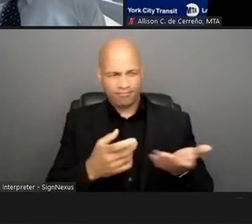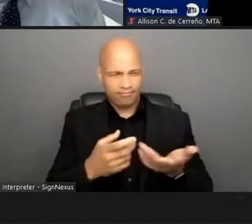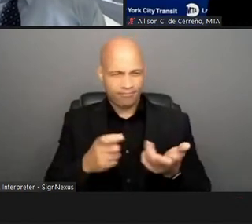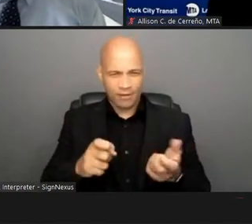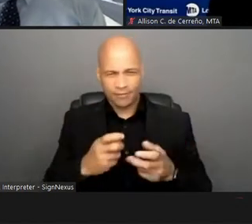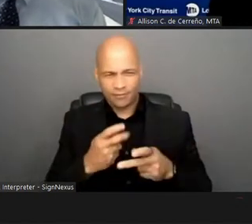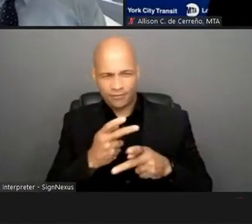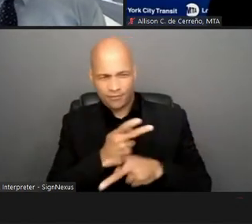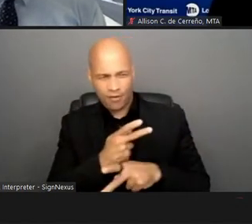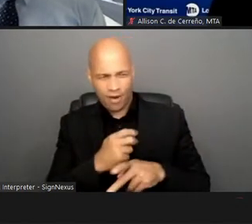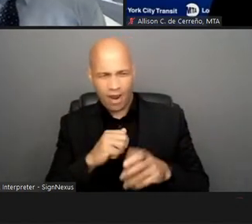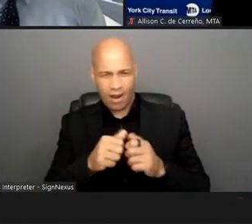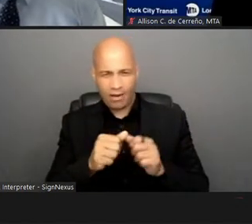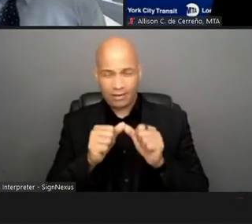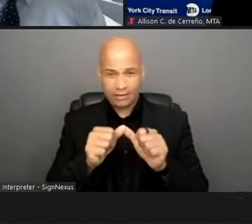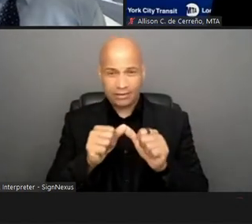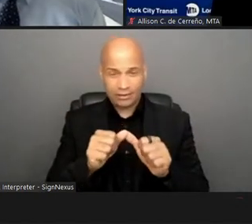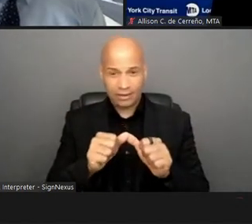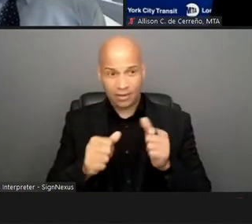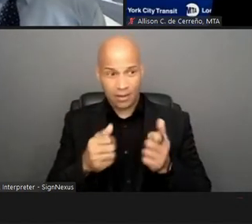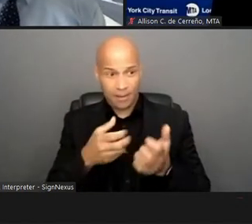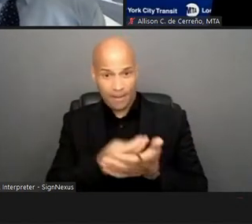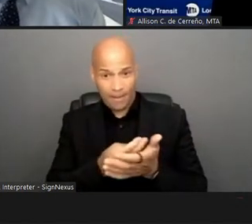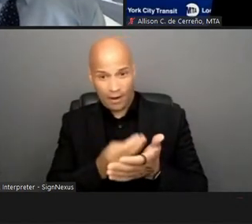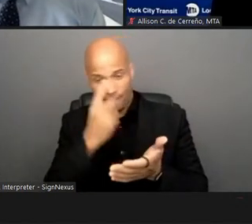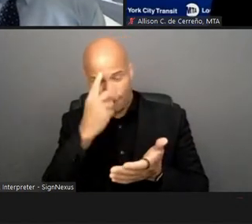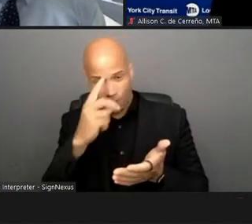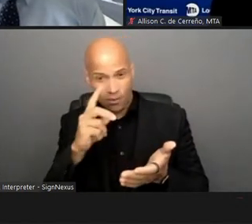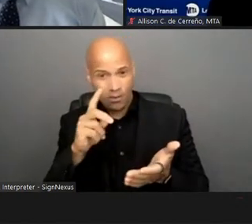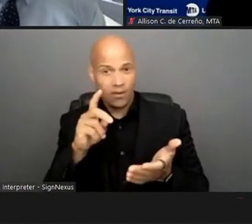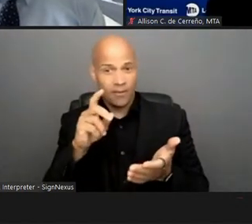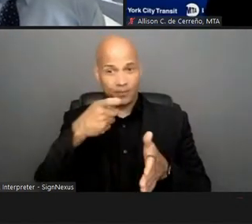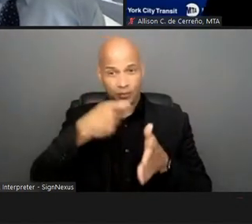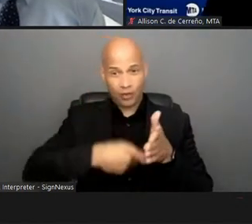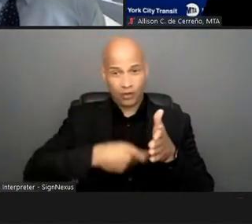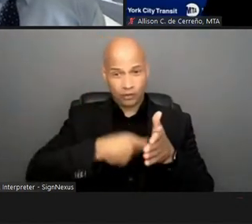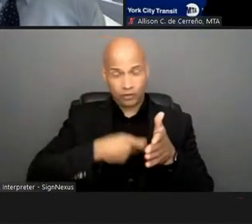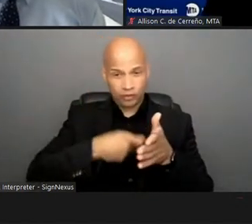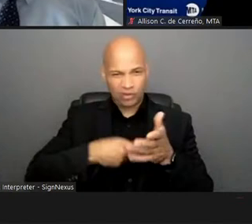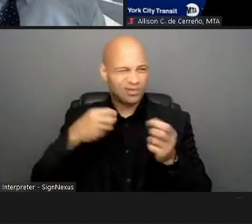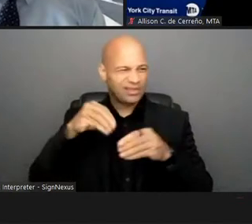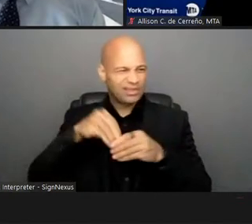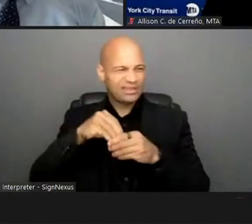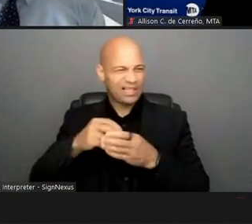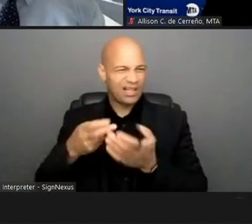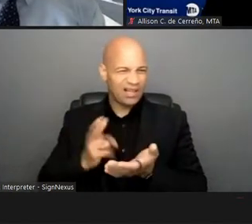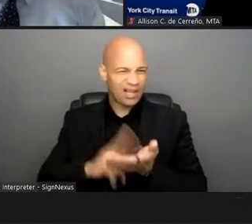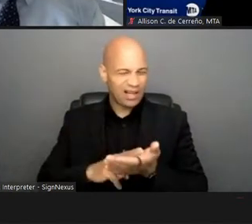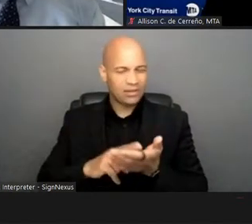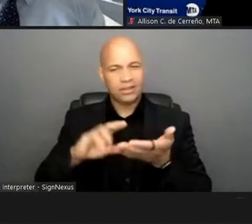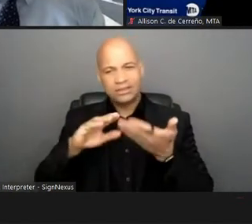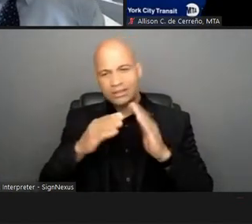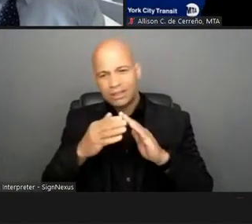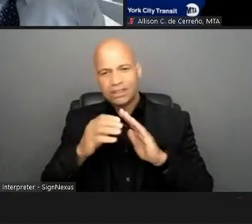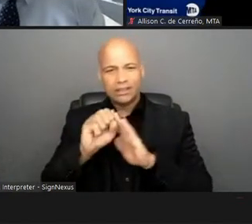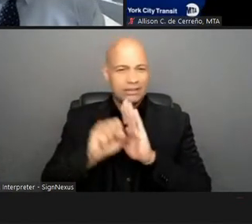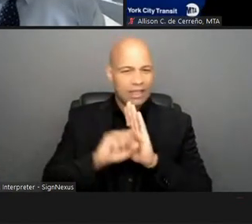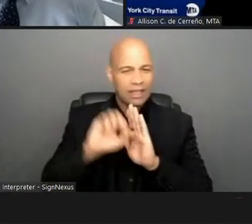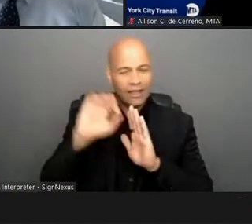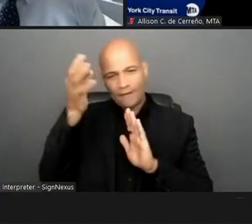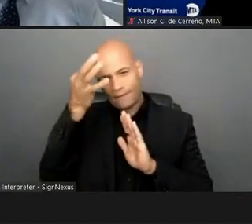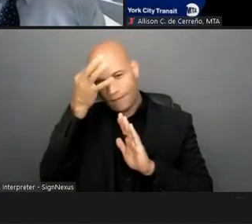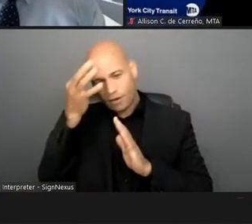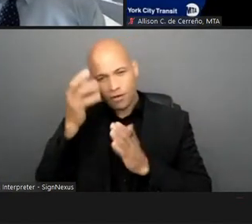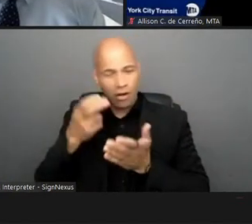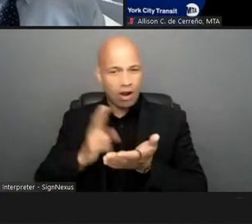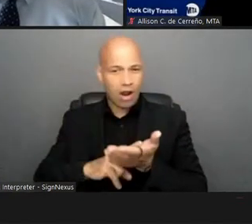continue to either have the money for the toll in their contract with the city state or federal government or be exempt because